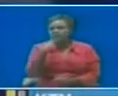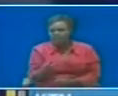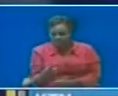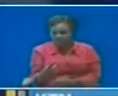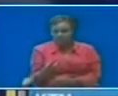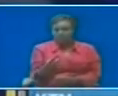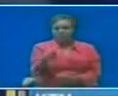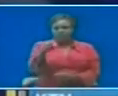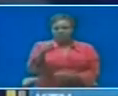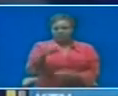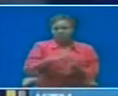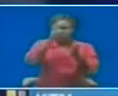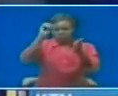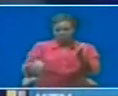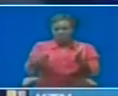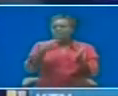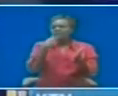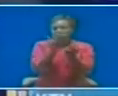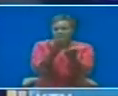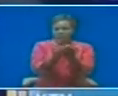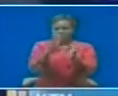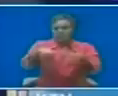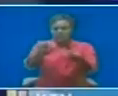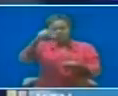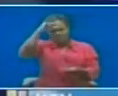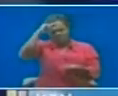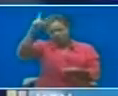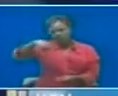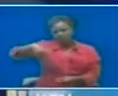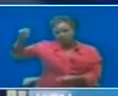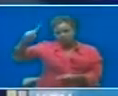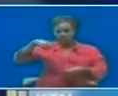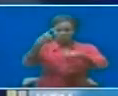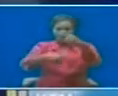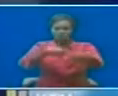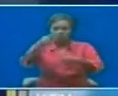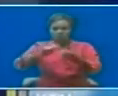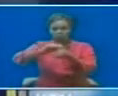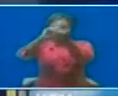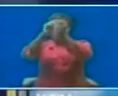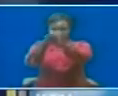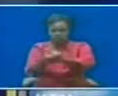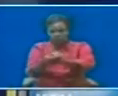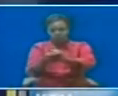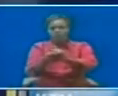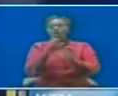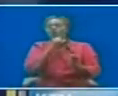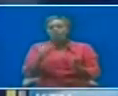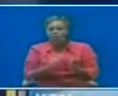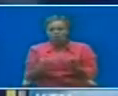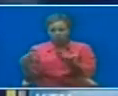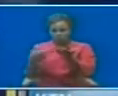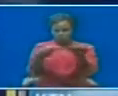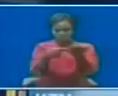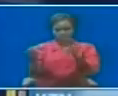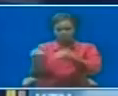immediately shot it down, dismissing the petition, giving the government the go-ahead to proceed with the switch of the